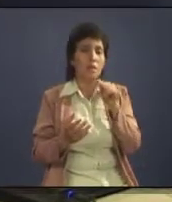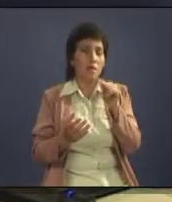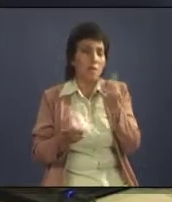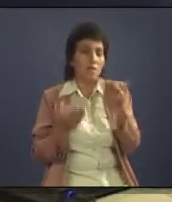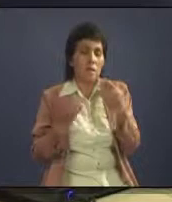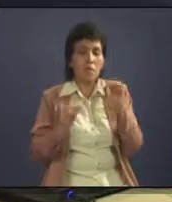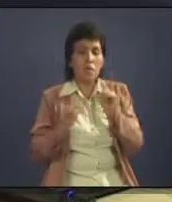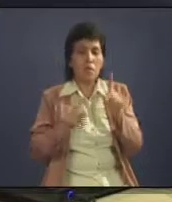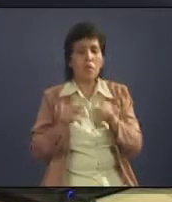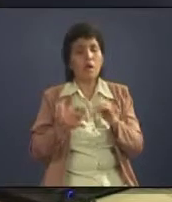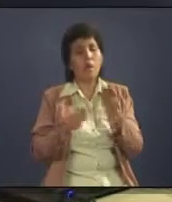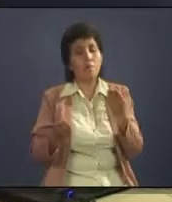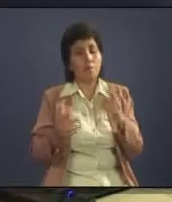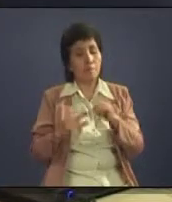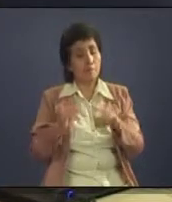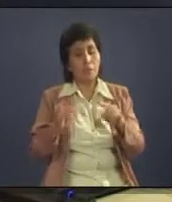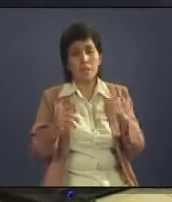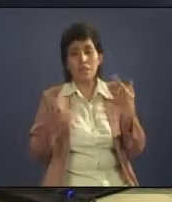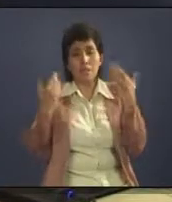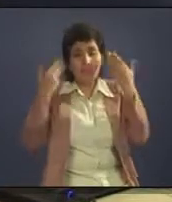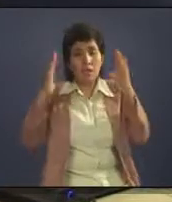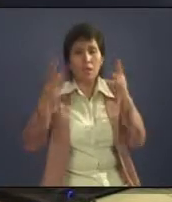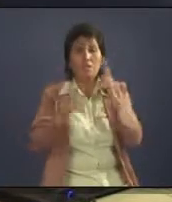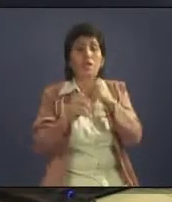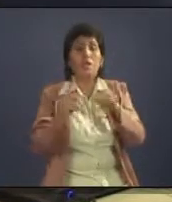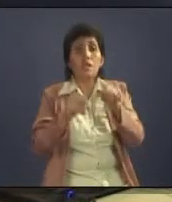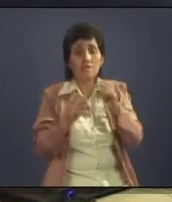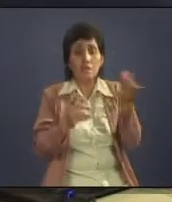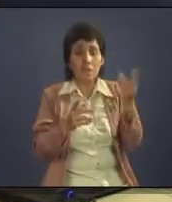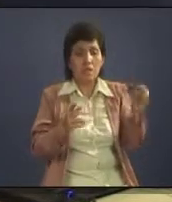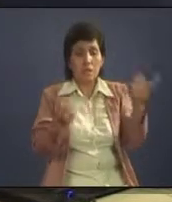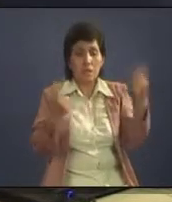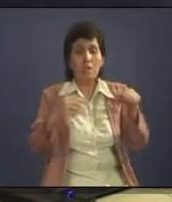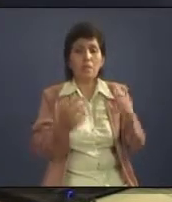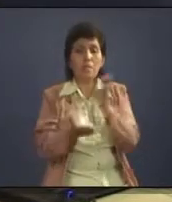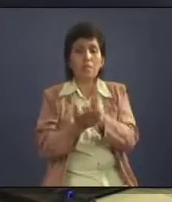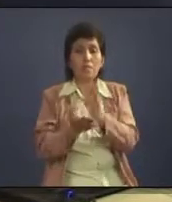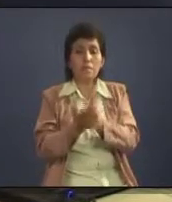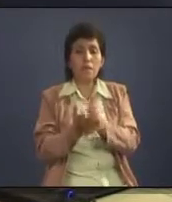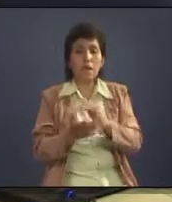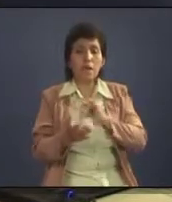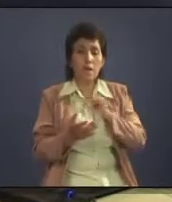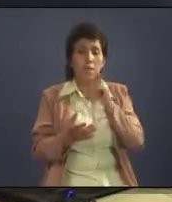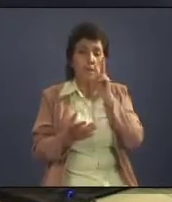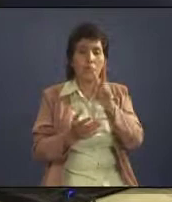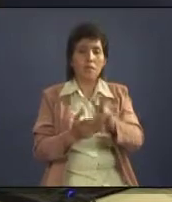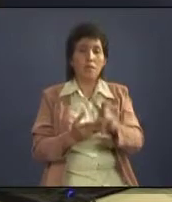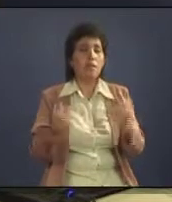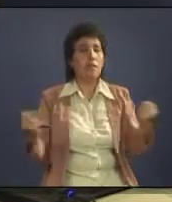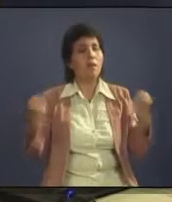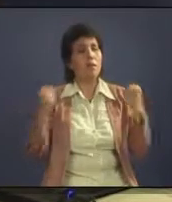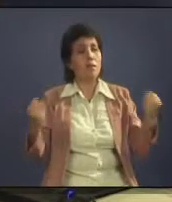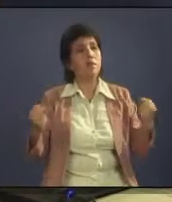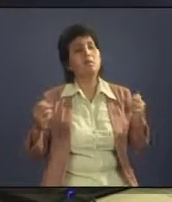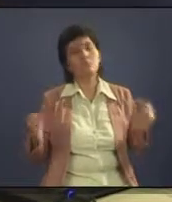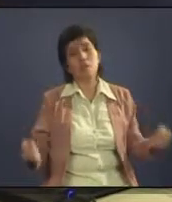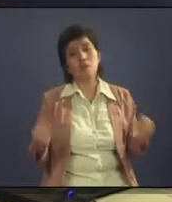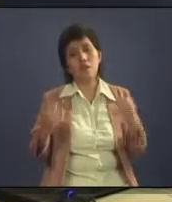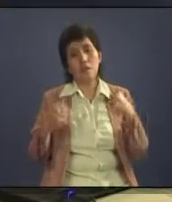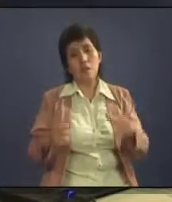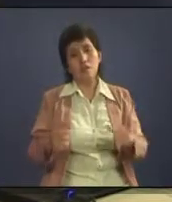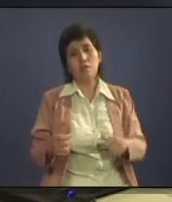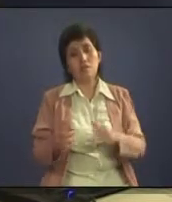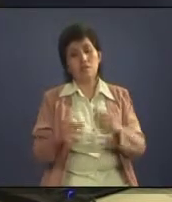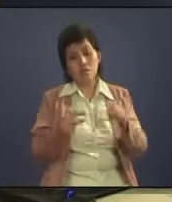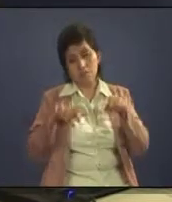going to park there, but you may not know when they're going to park. So just do not park there. I've seen healthy people, healthier